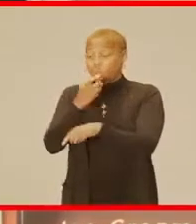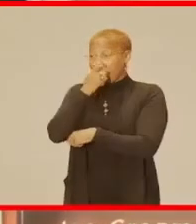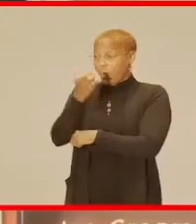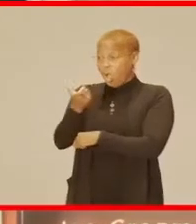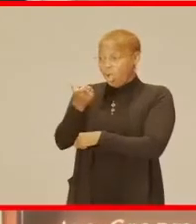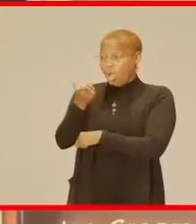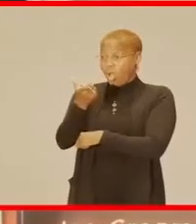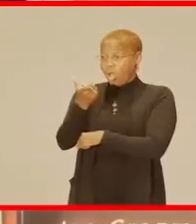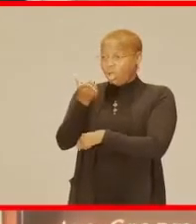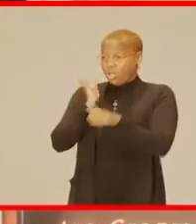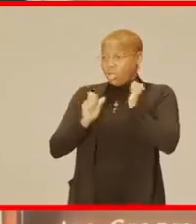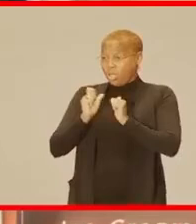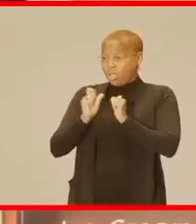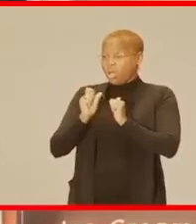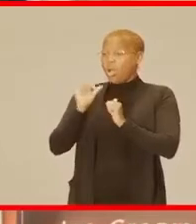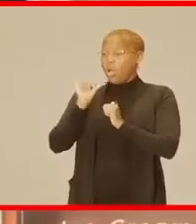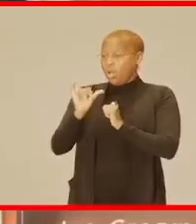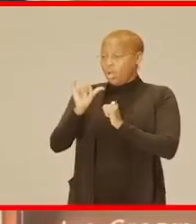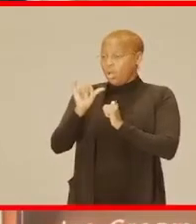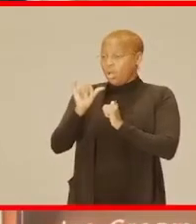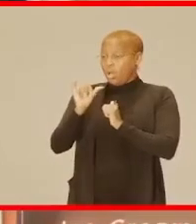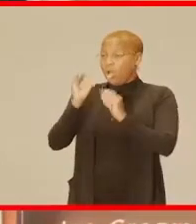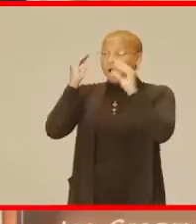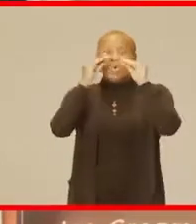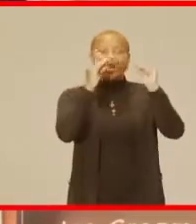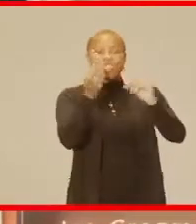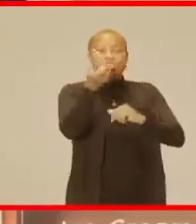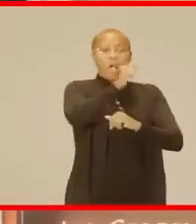series to teach awareness about your disability?